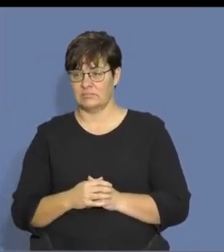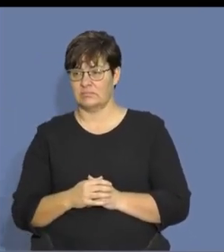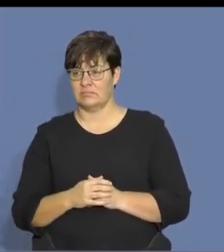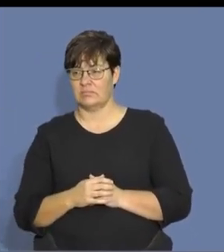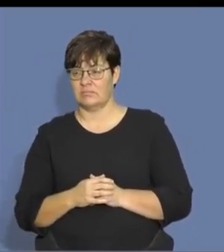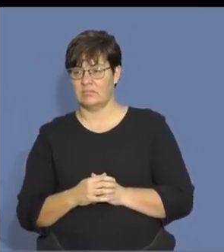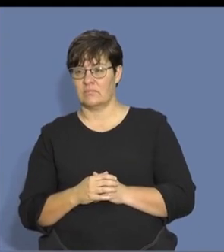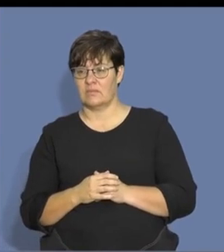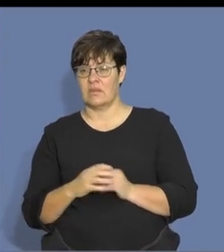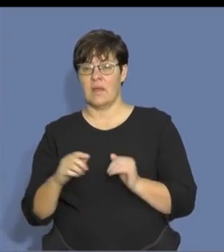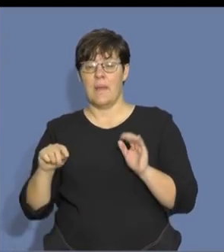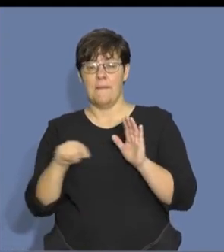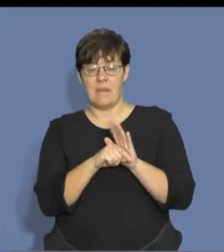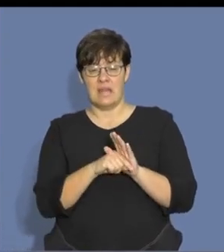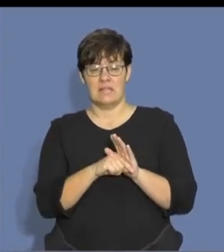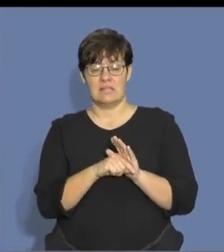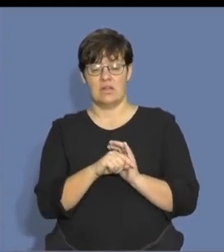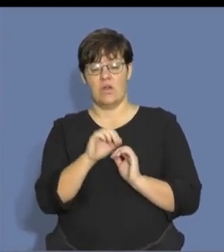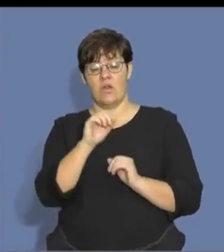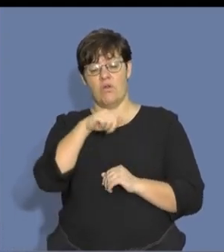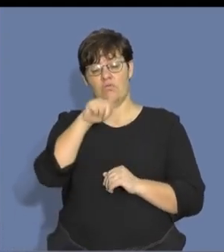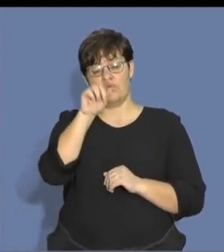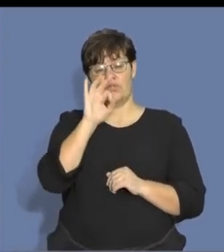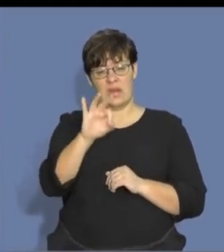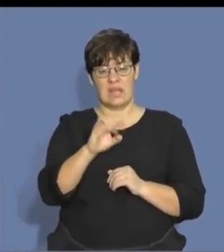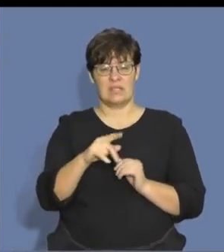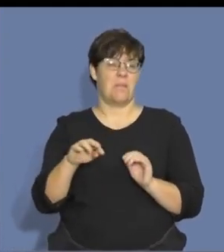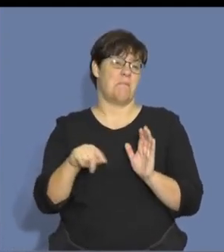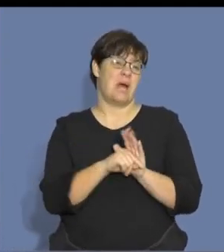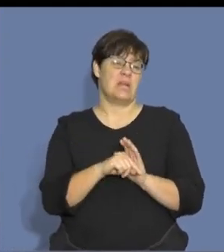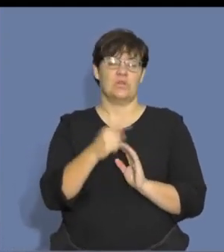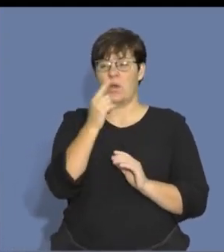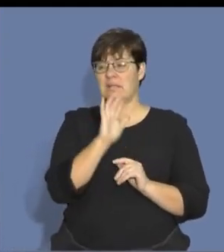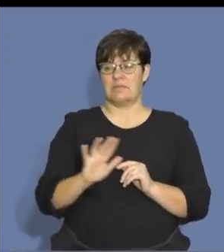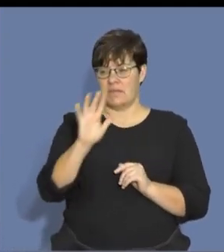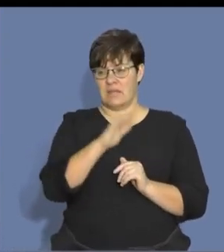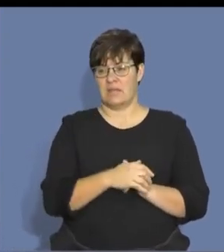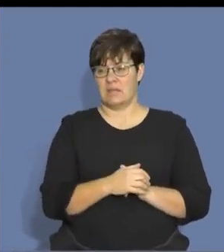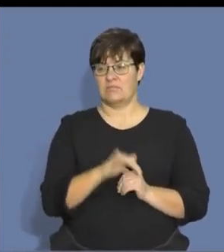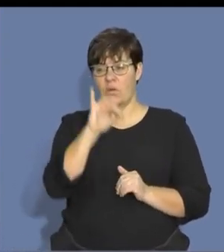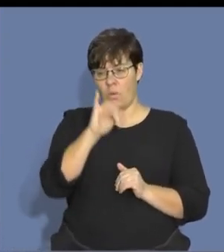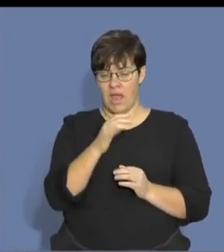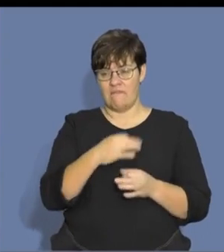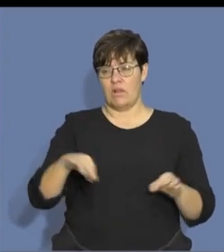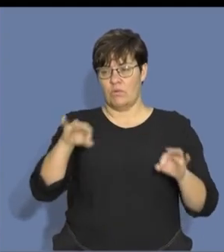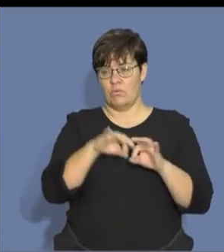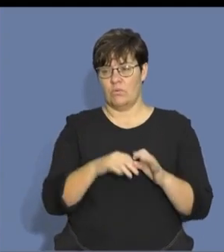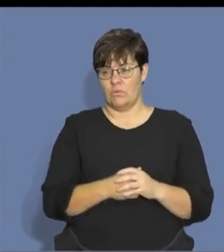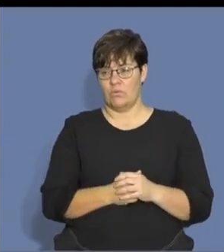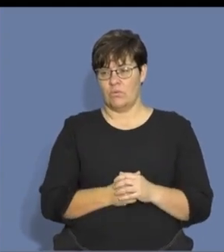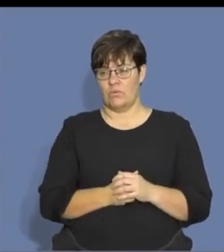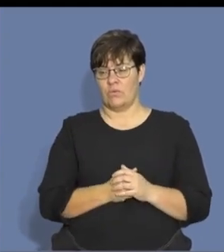plotted minus root 3 is about minus 1 something, so that's my y value,